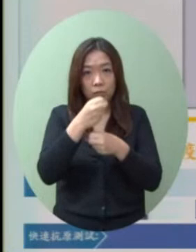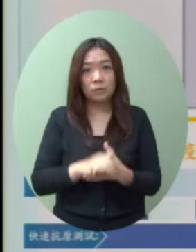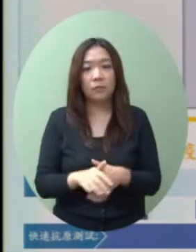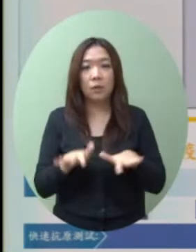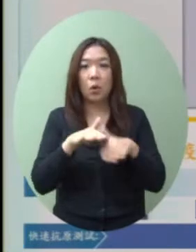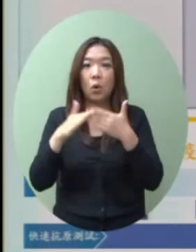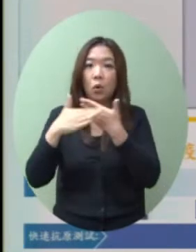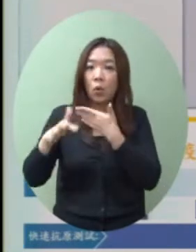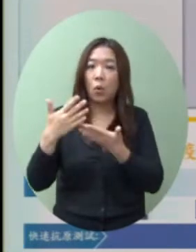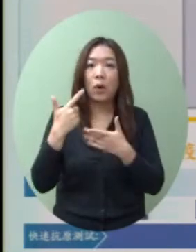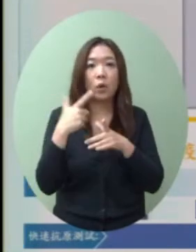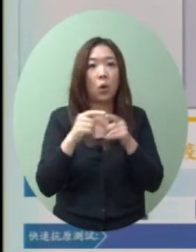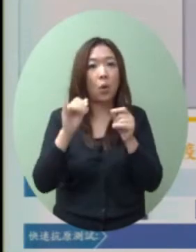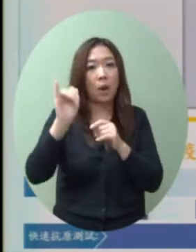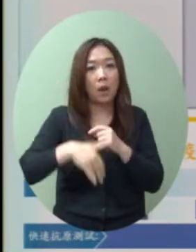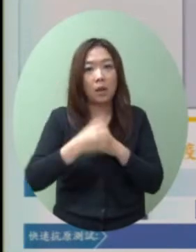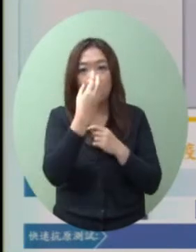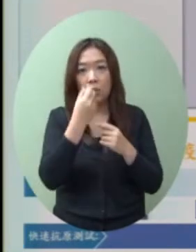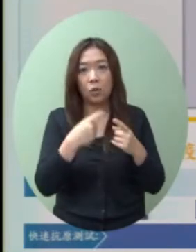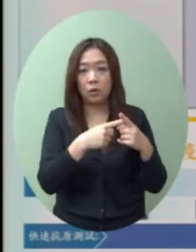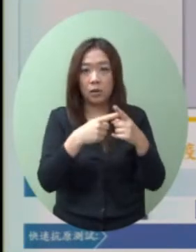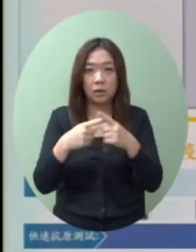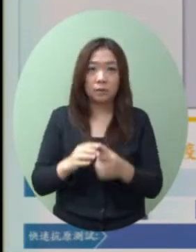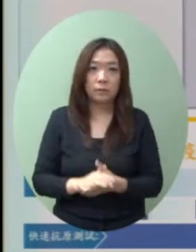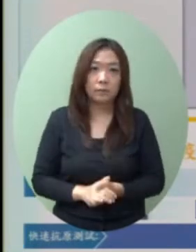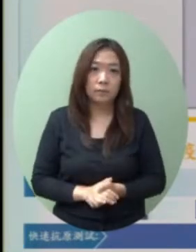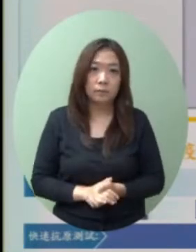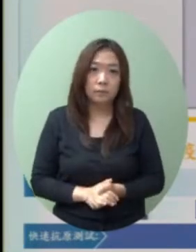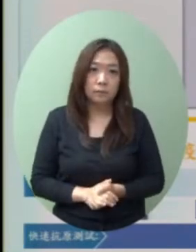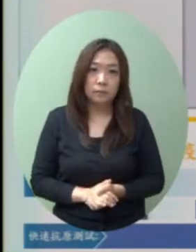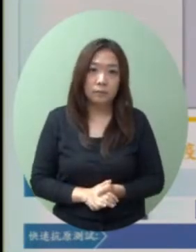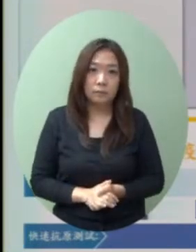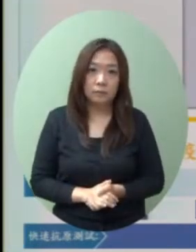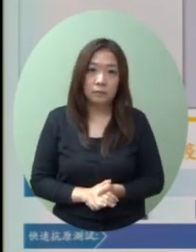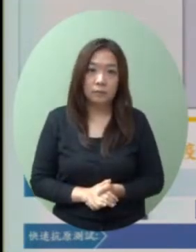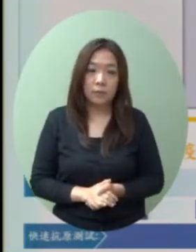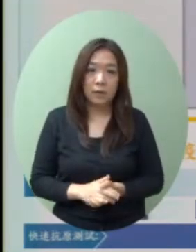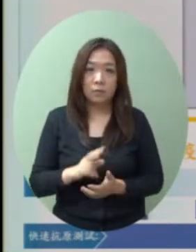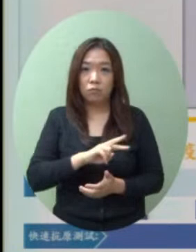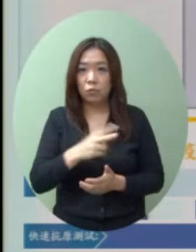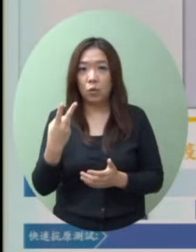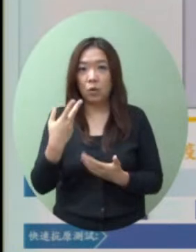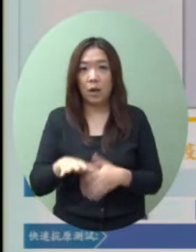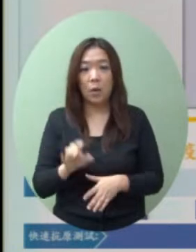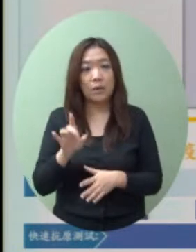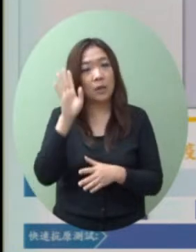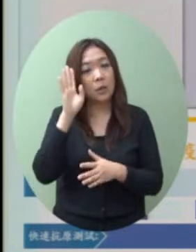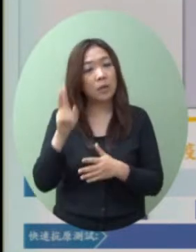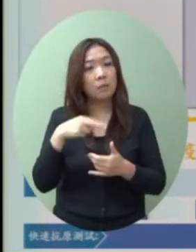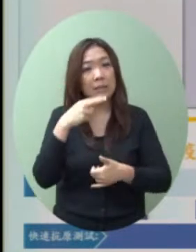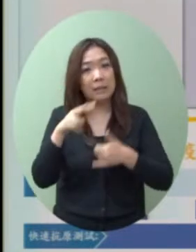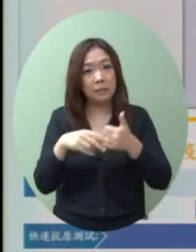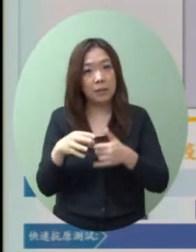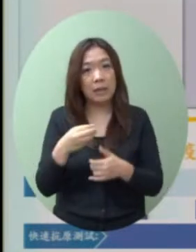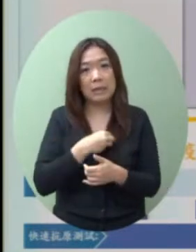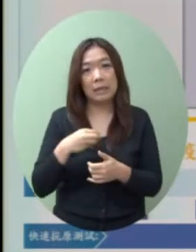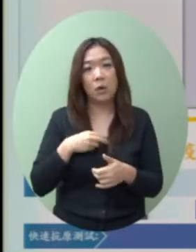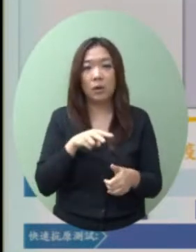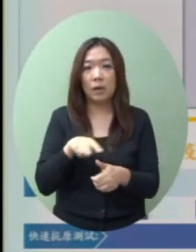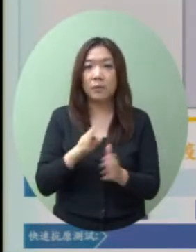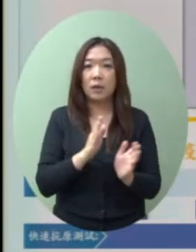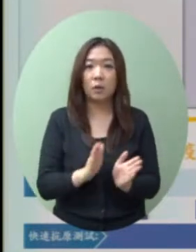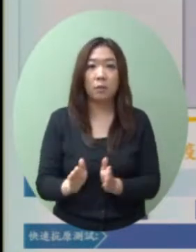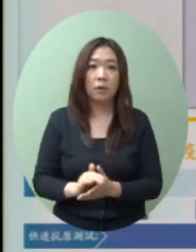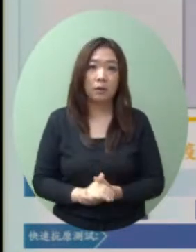carry out their daily activities. In short, I will summarize the hotel